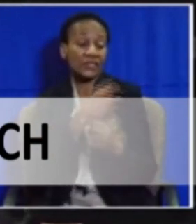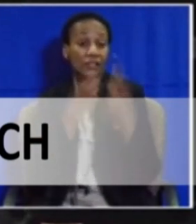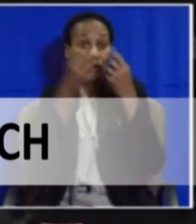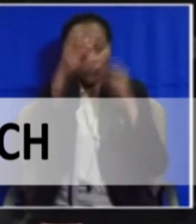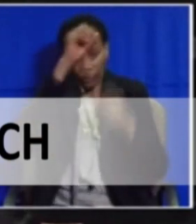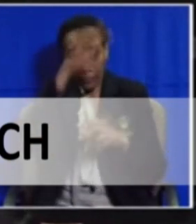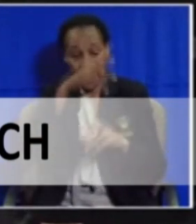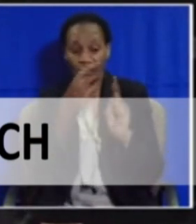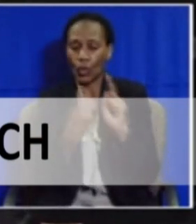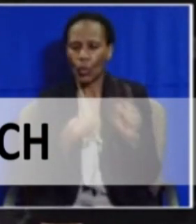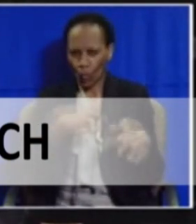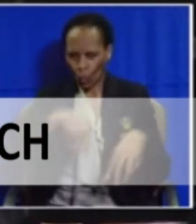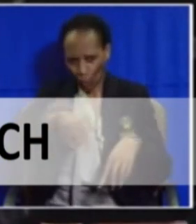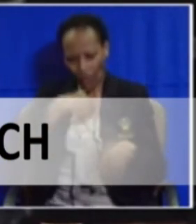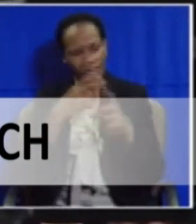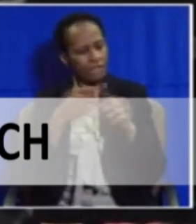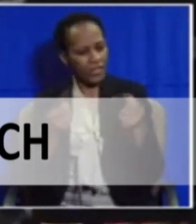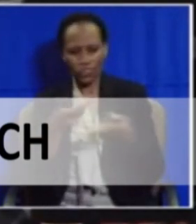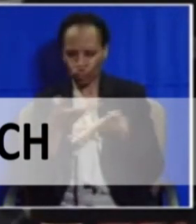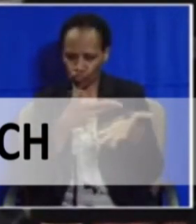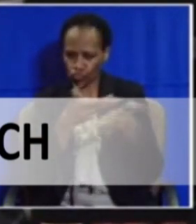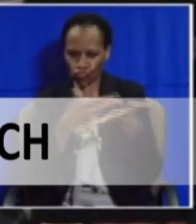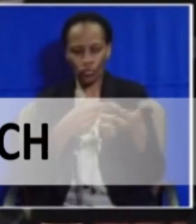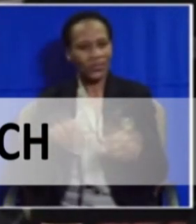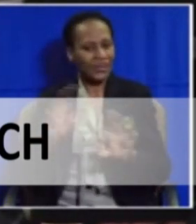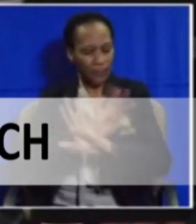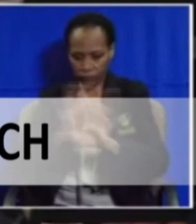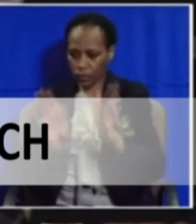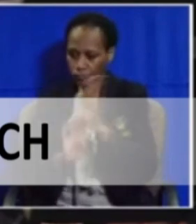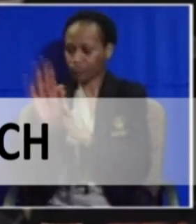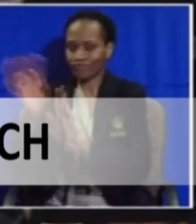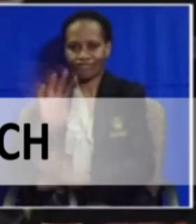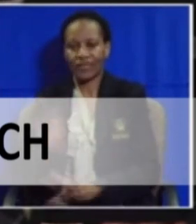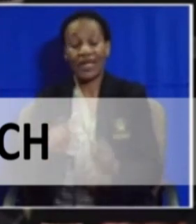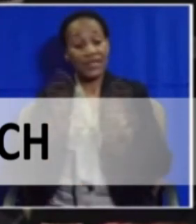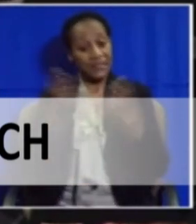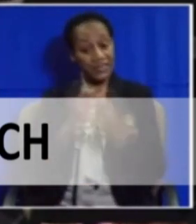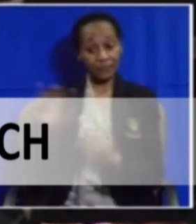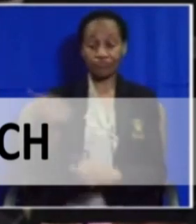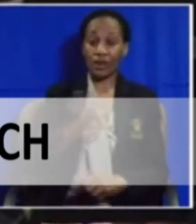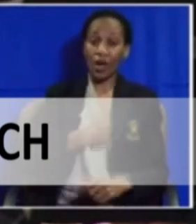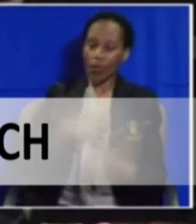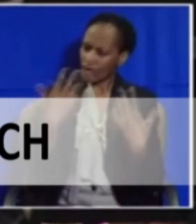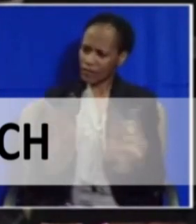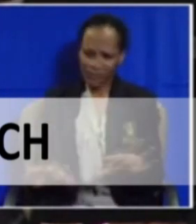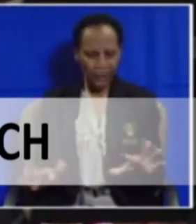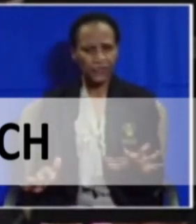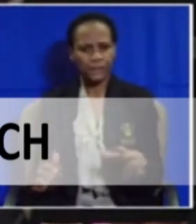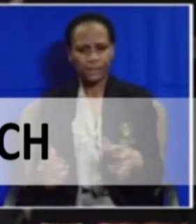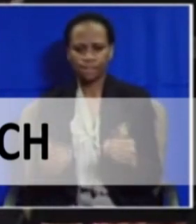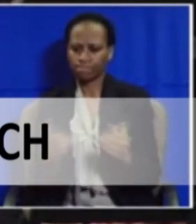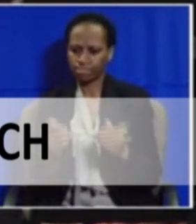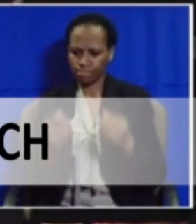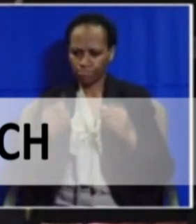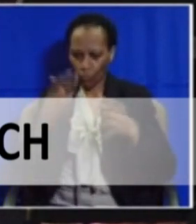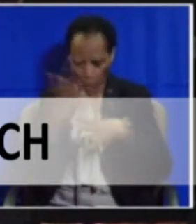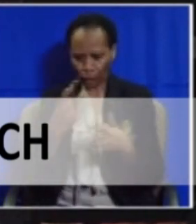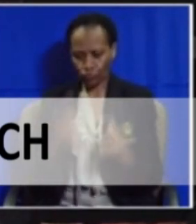review of all aspects of the fuel price is needed. Our team have already begun to engage on this critical work.